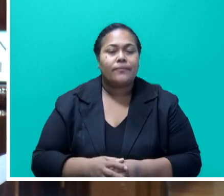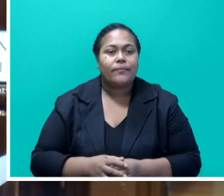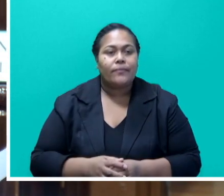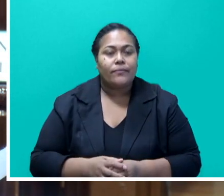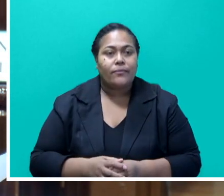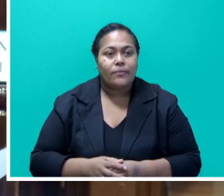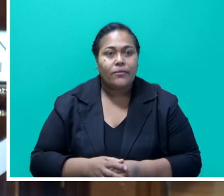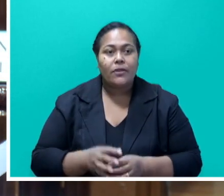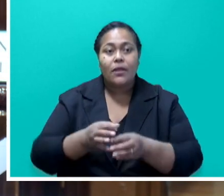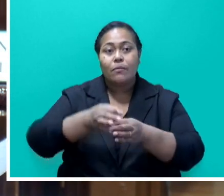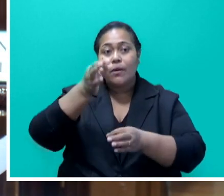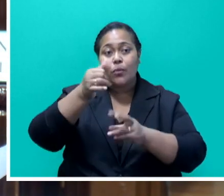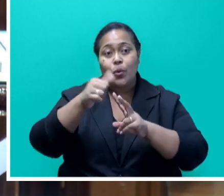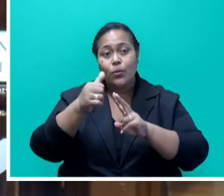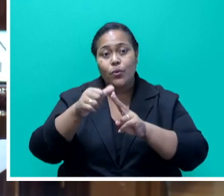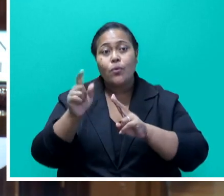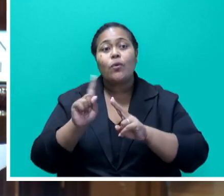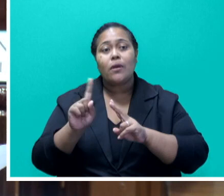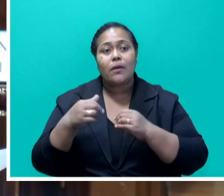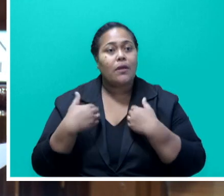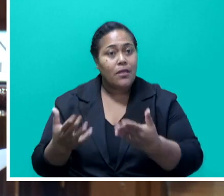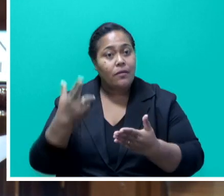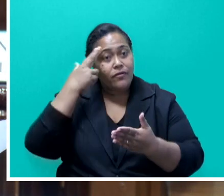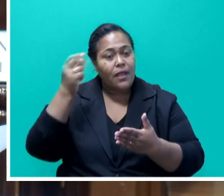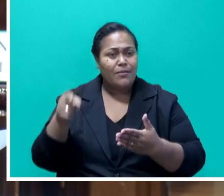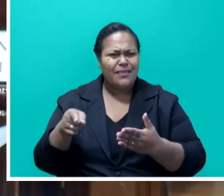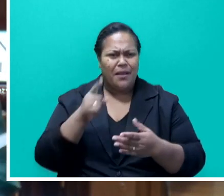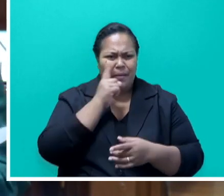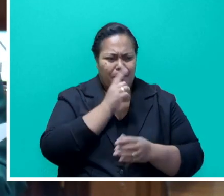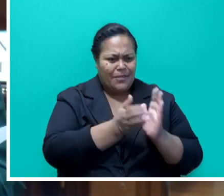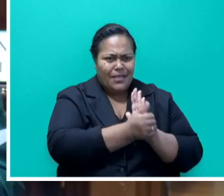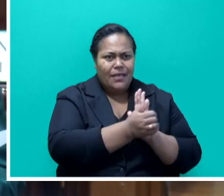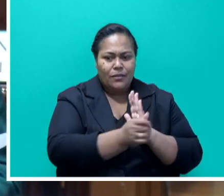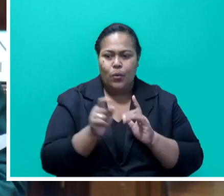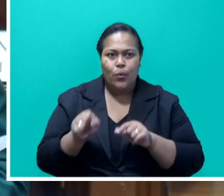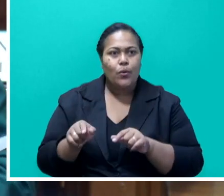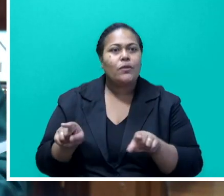Speaker, bamboo has been branded by engineers as the new steel of the 21st century.